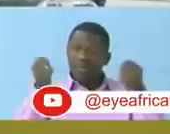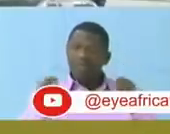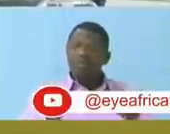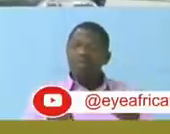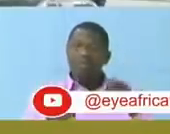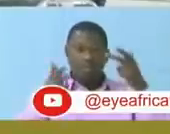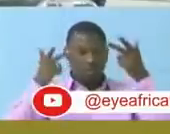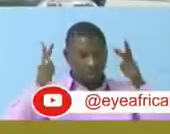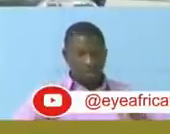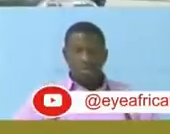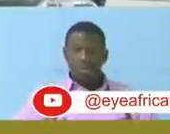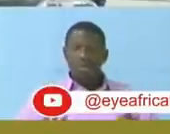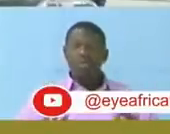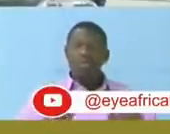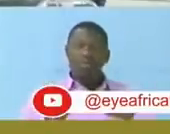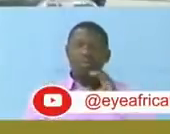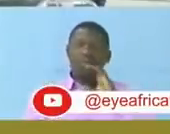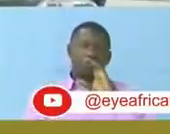In